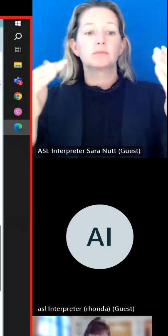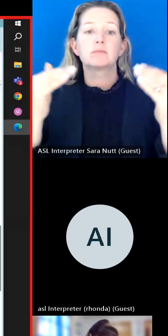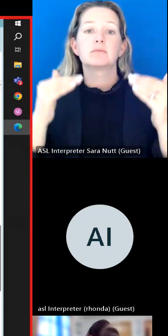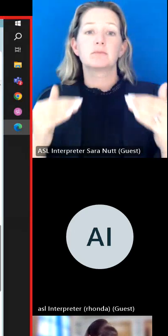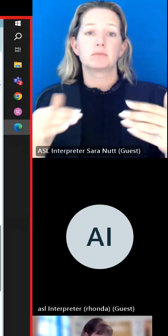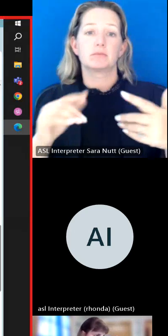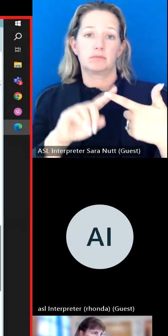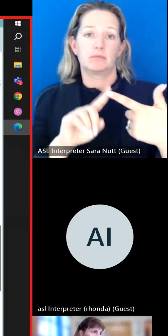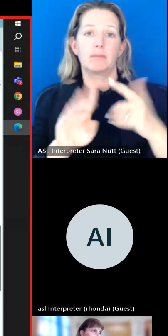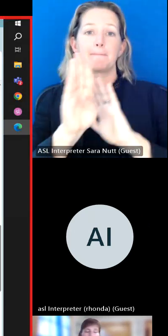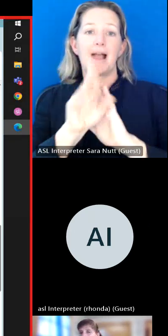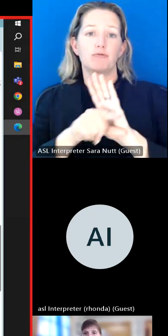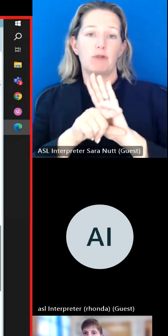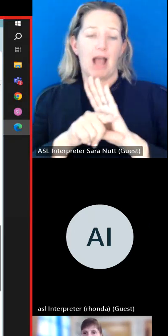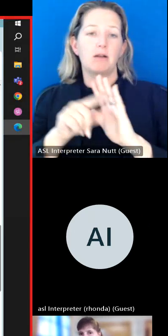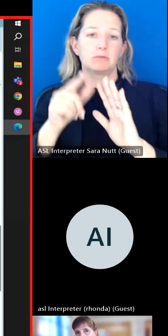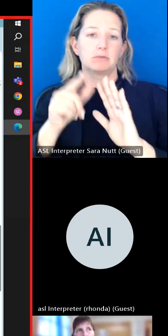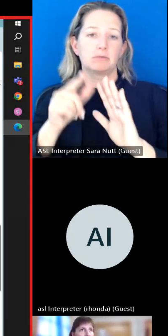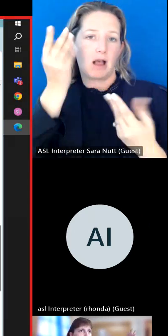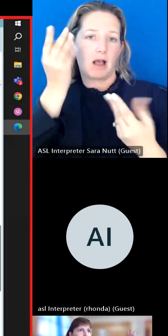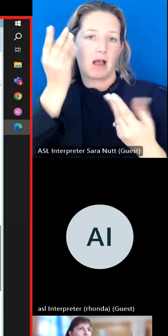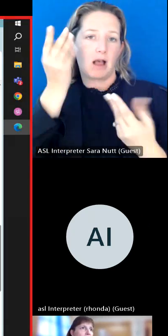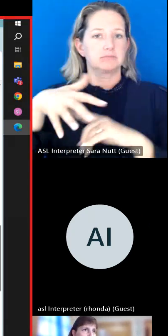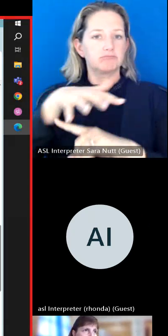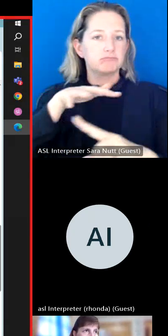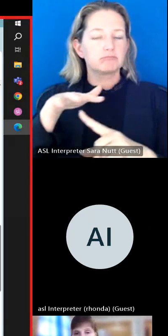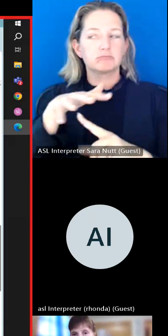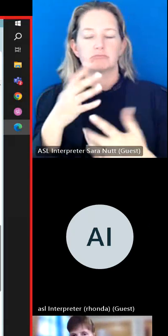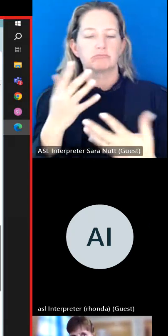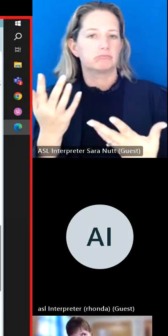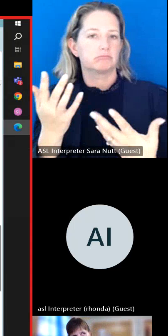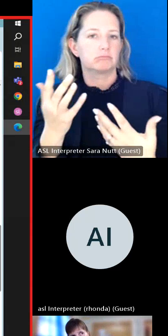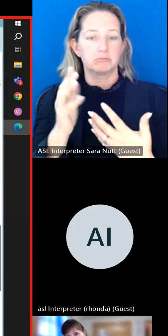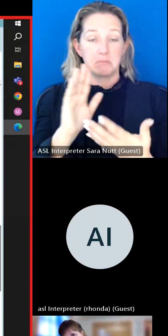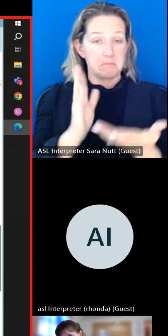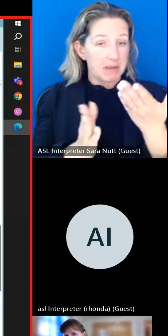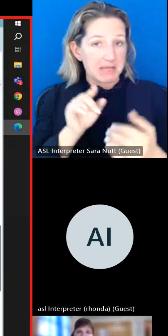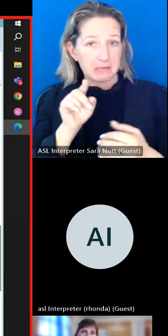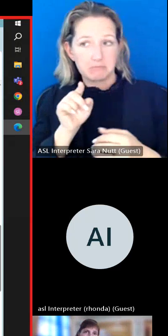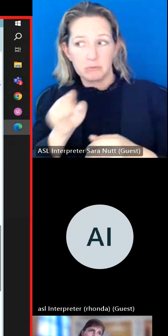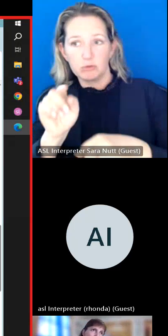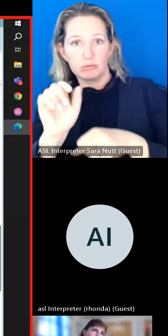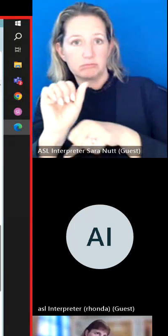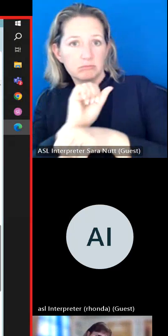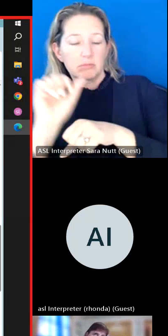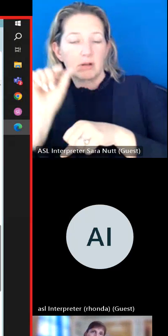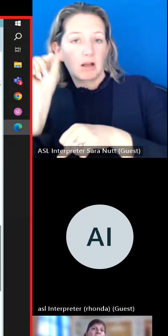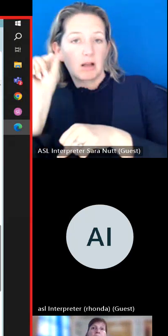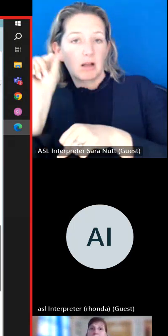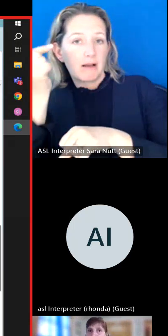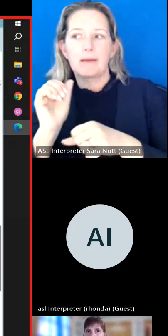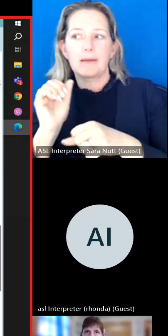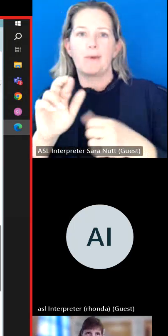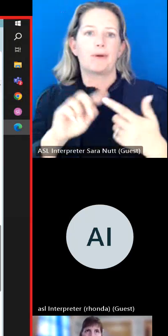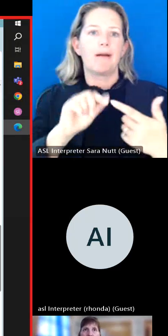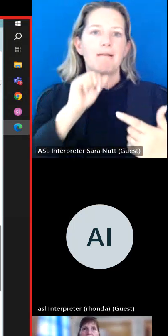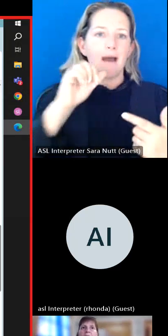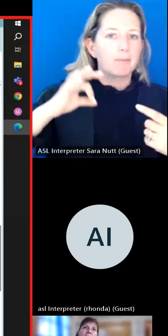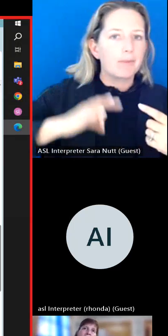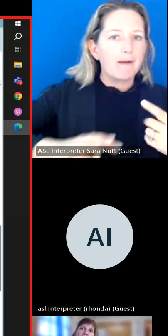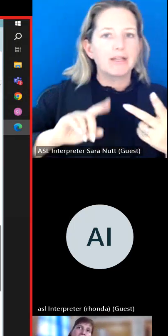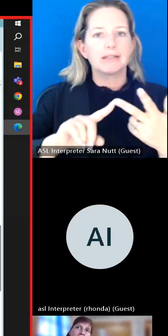background context. You know, where are you? Are you in government? Are you in a nonprofit, in